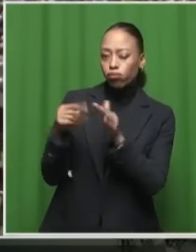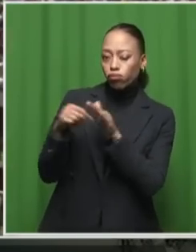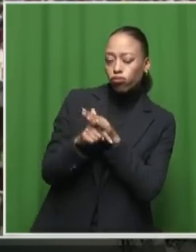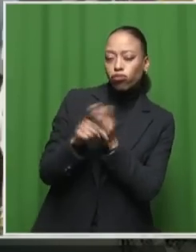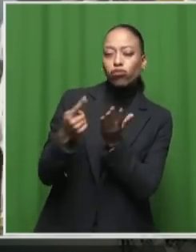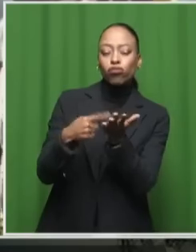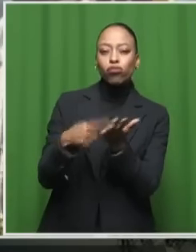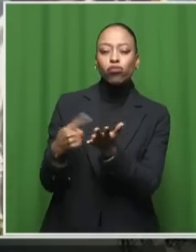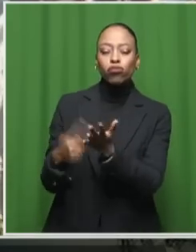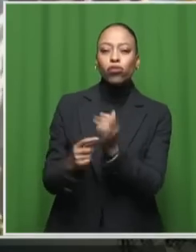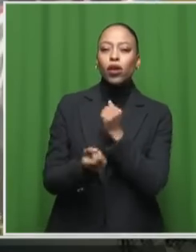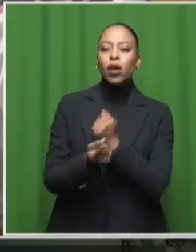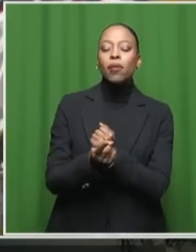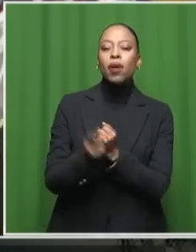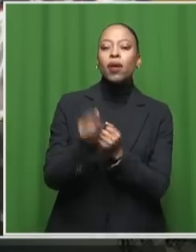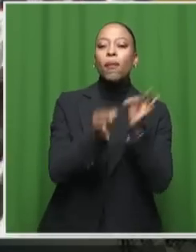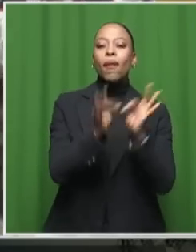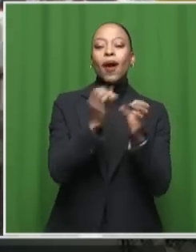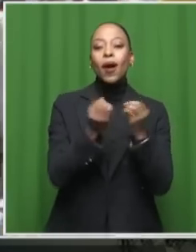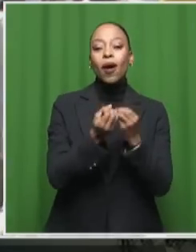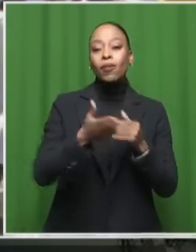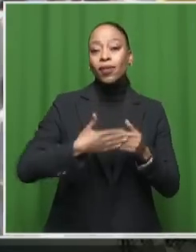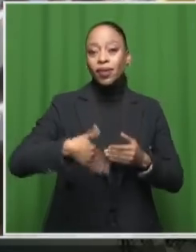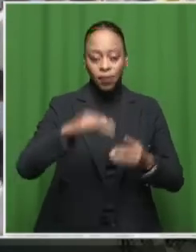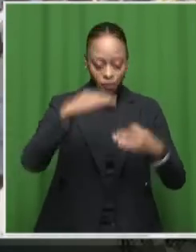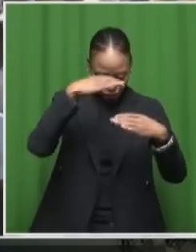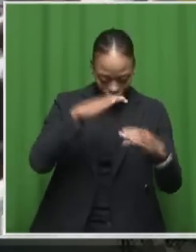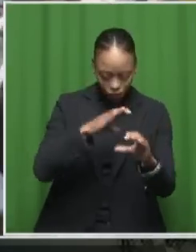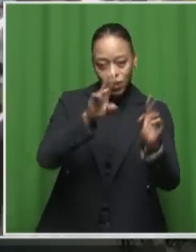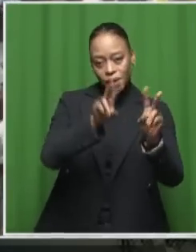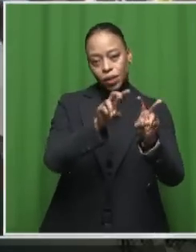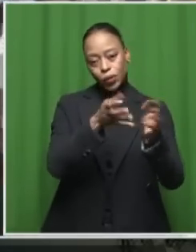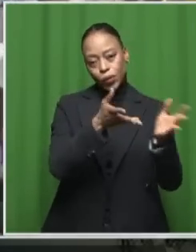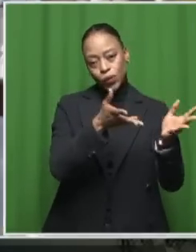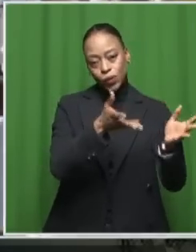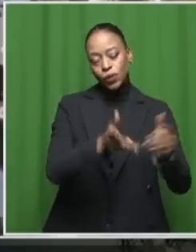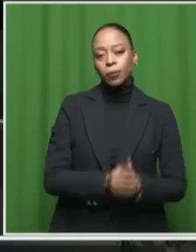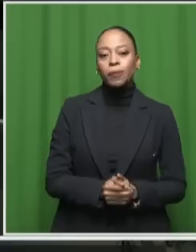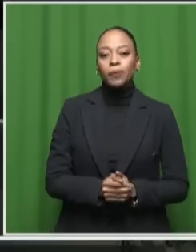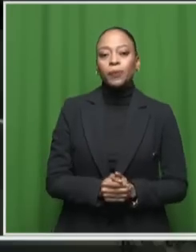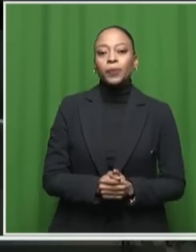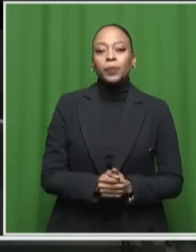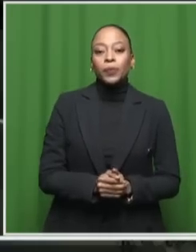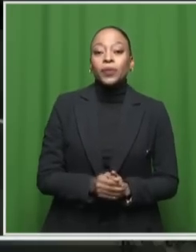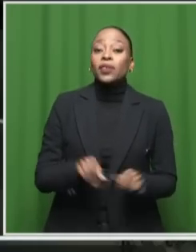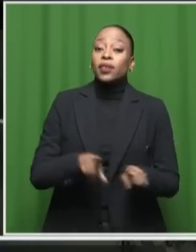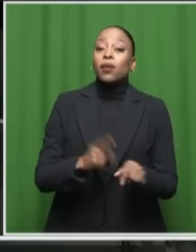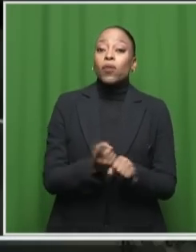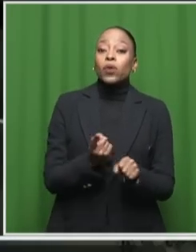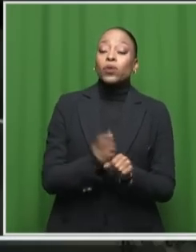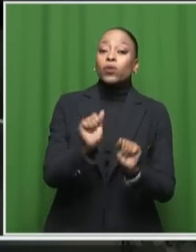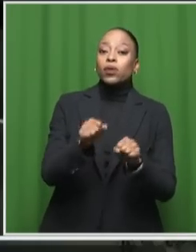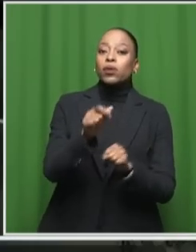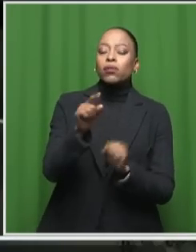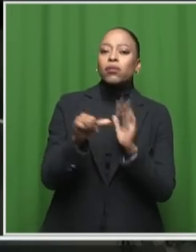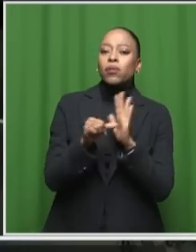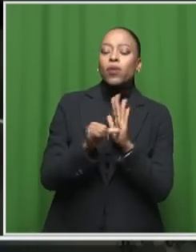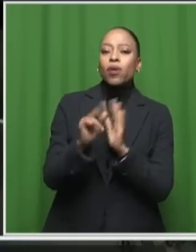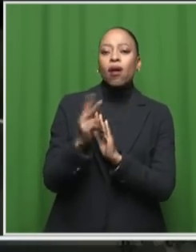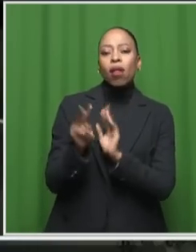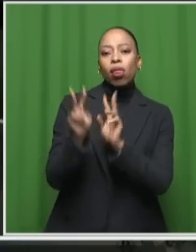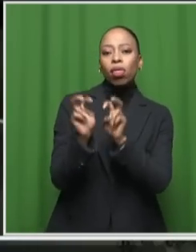parties over the next few weeks would focus on those kinds of matters. And then, of course, there's also the very important issue